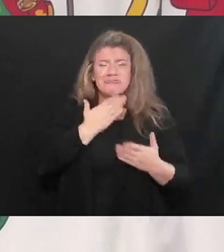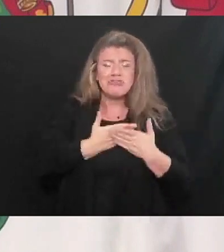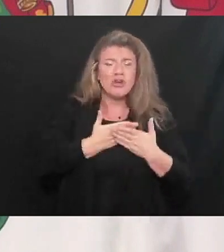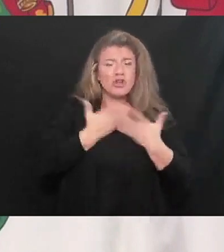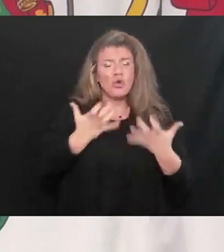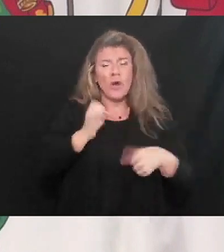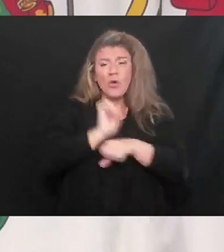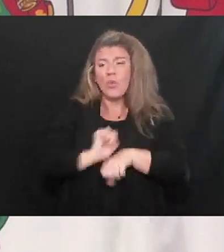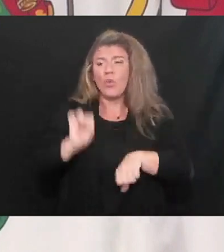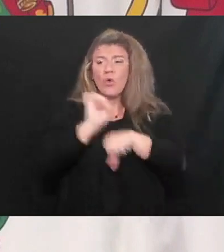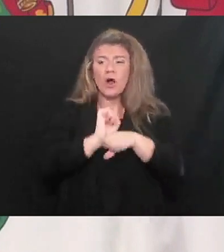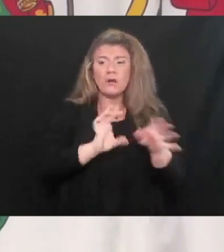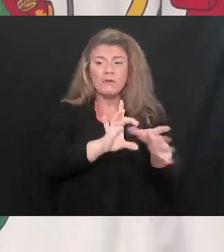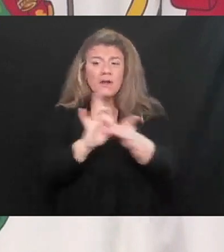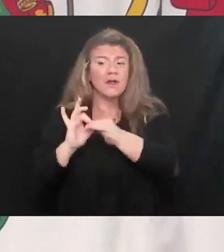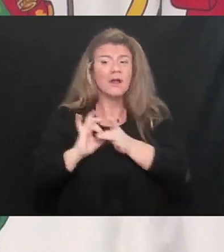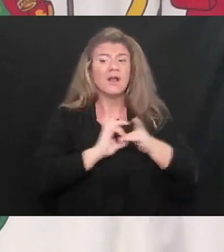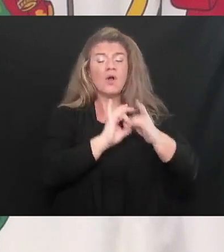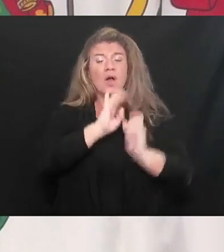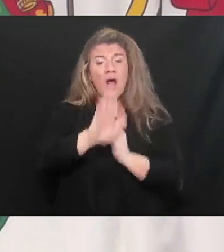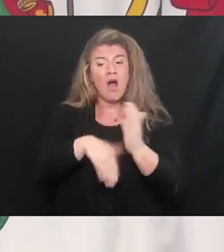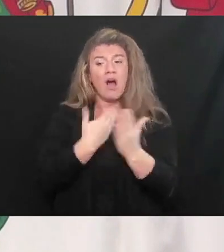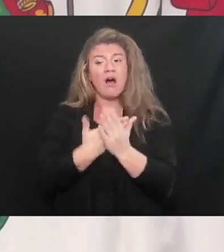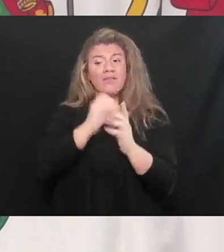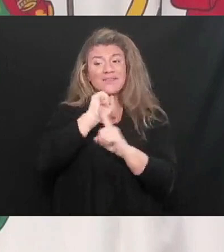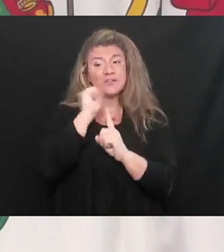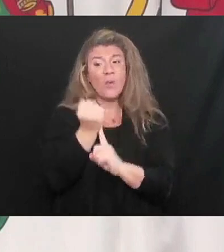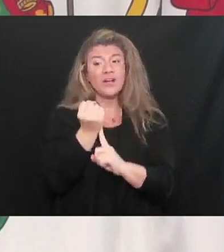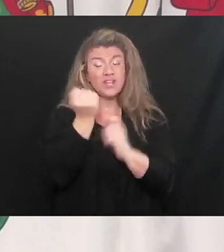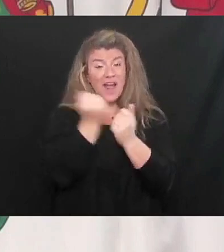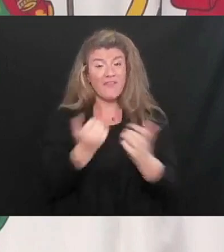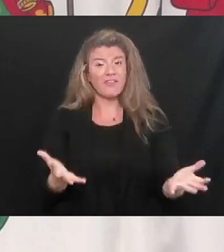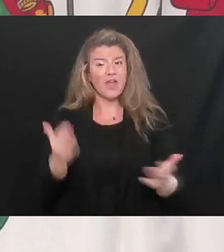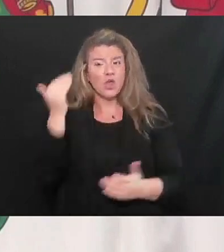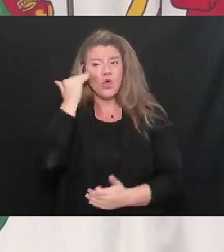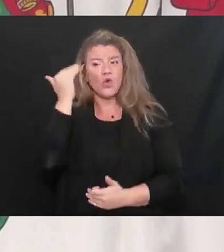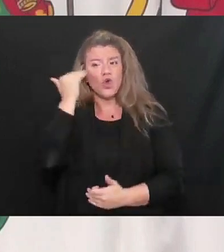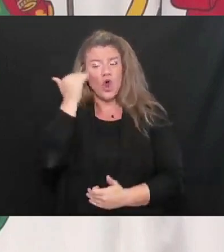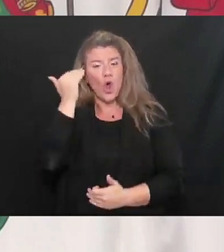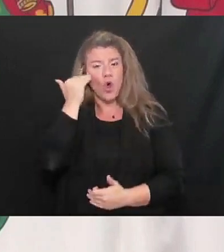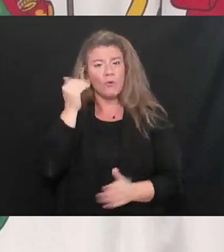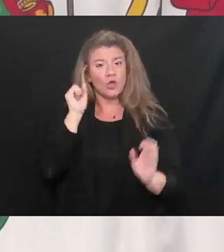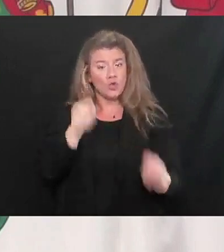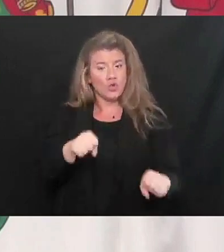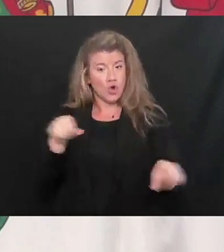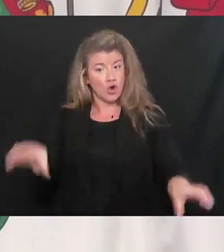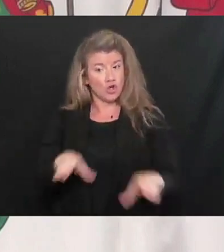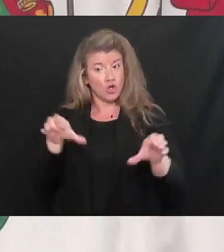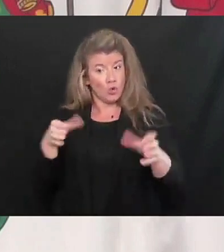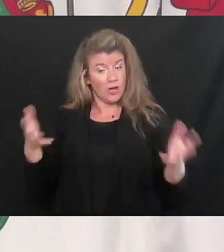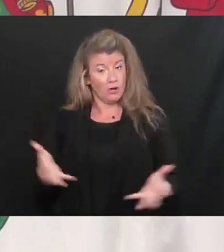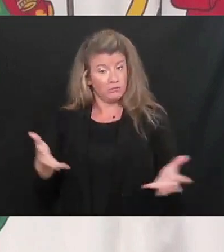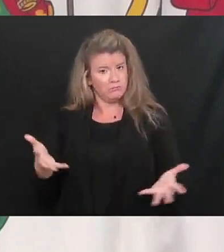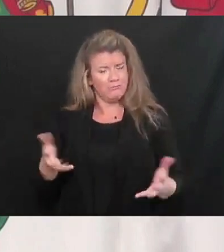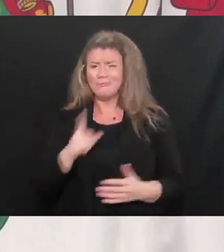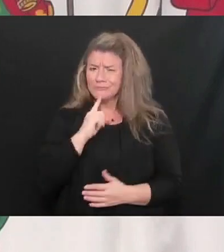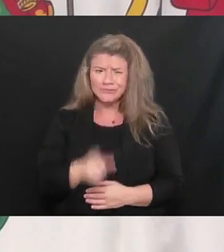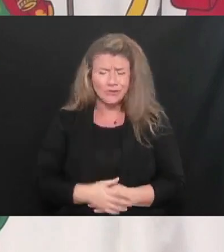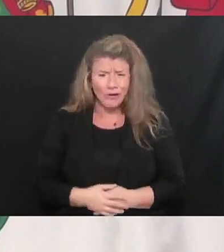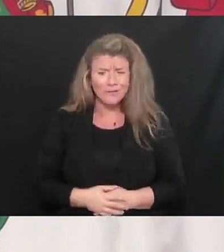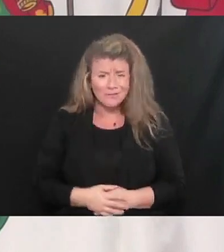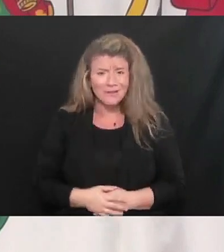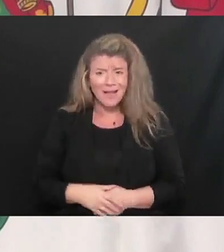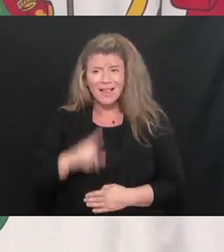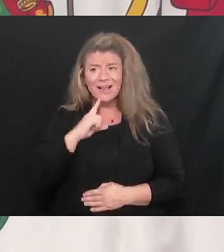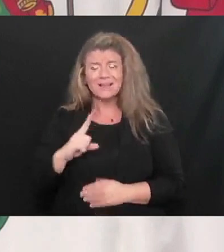everyone, every single situation that you've been in, and everything, and you know what you could still do here, you know, sure, there's a level